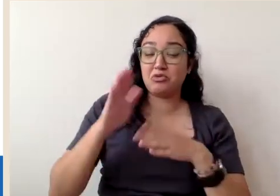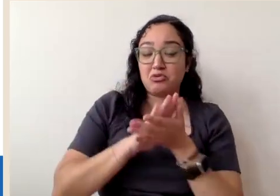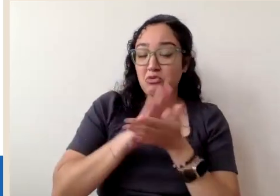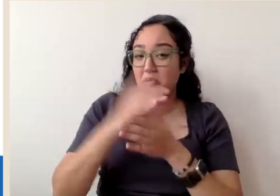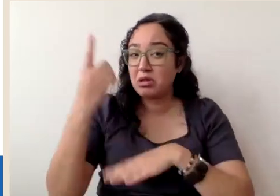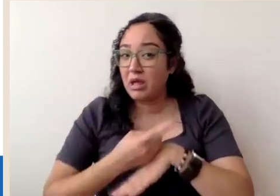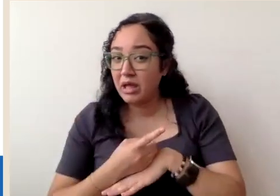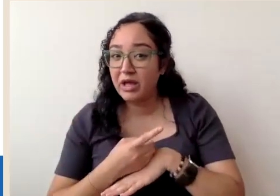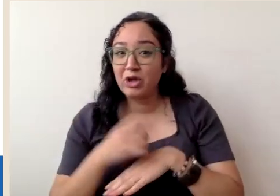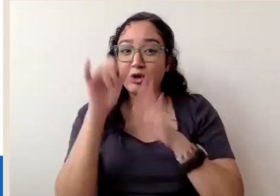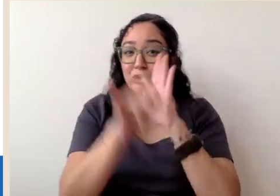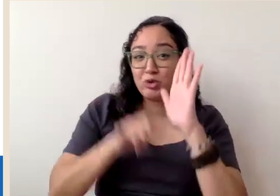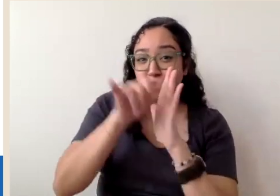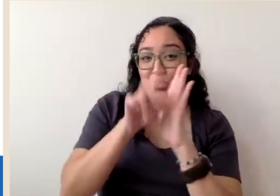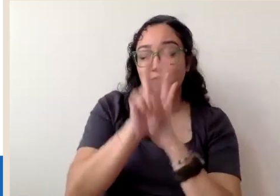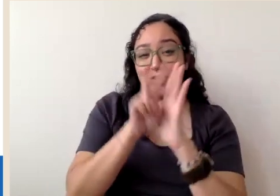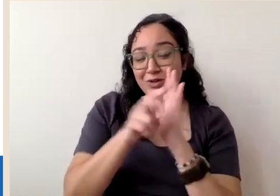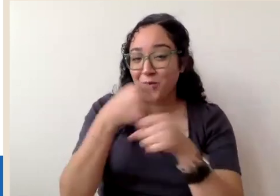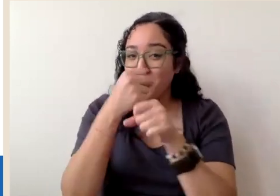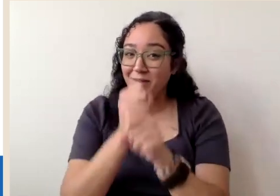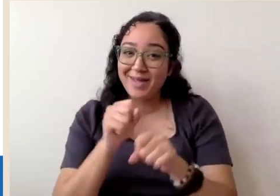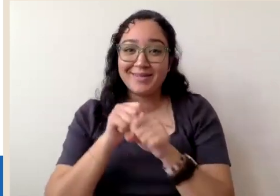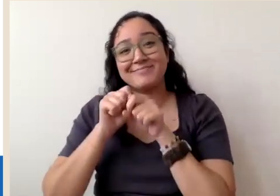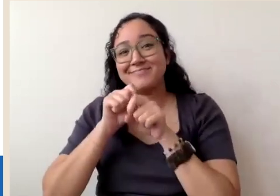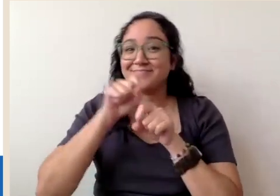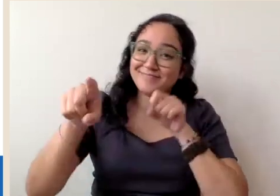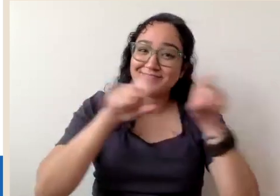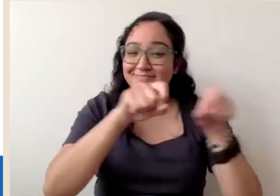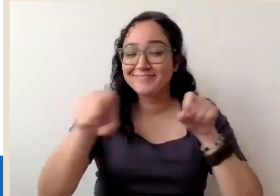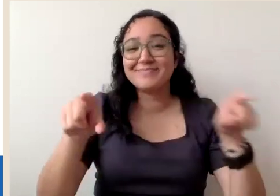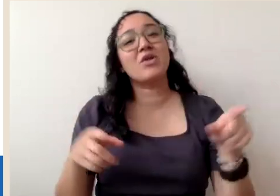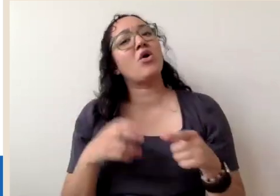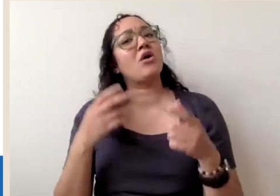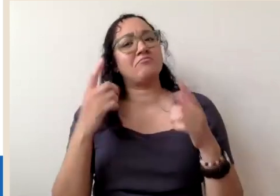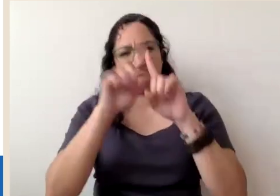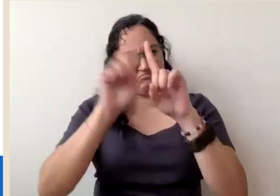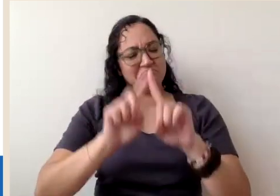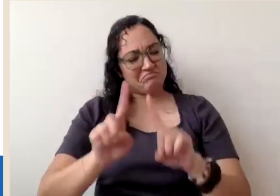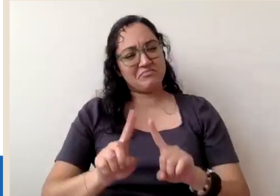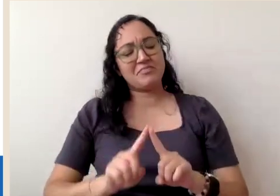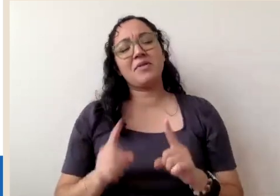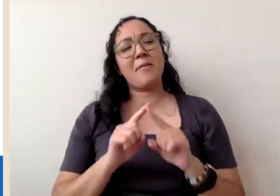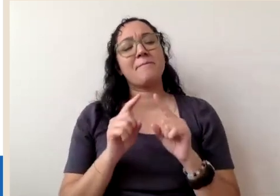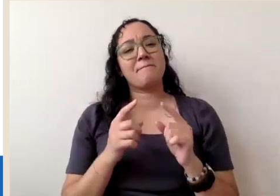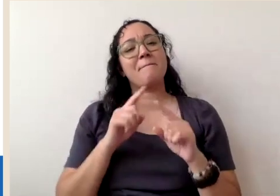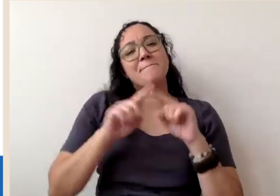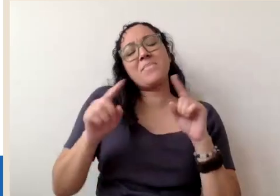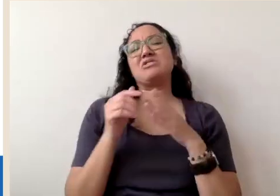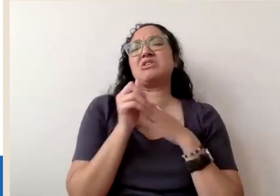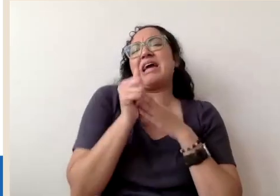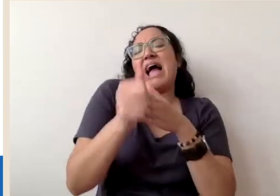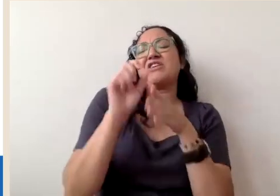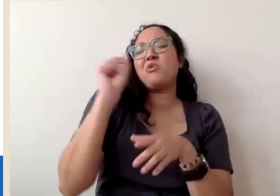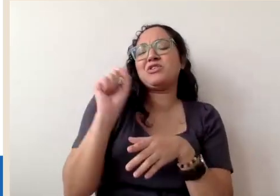day? Is it a YouTube video you create that you send out to different people? There's different ways to do this, but these are some guiding questions to